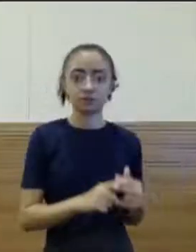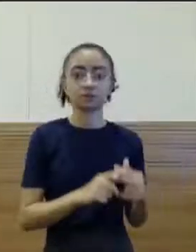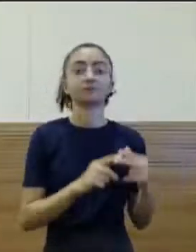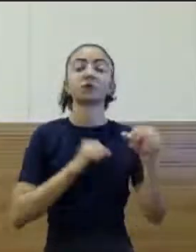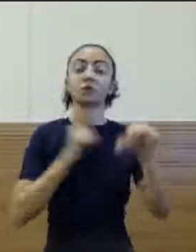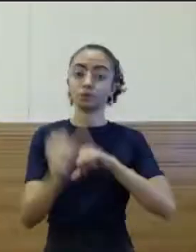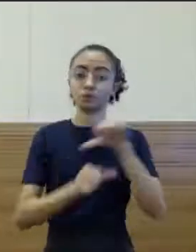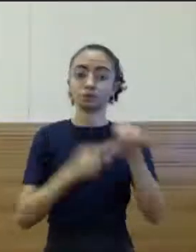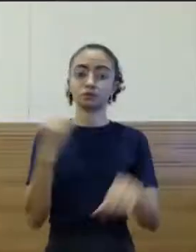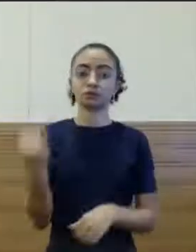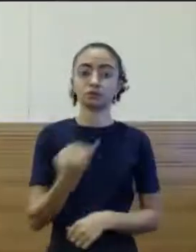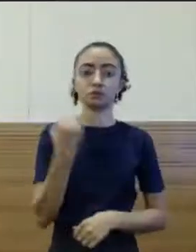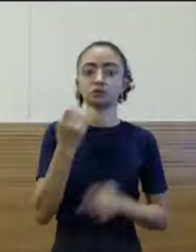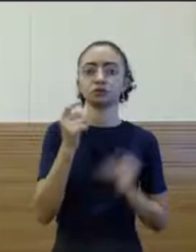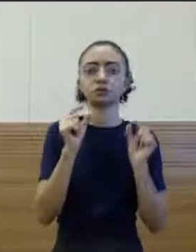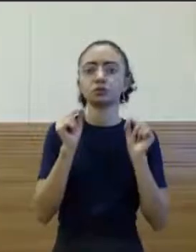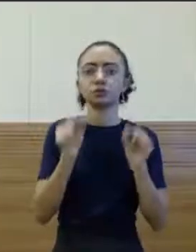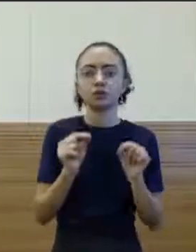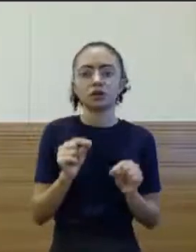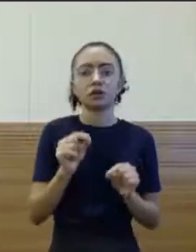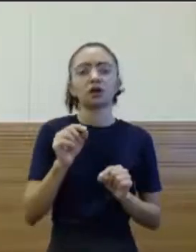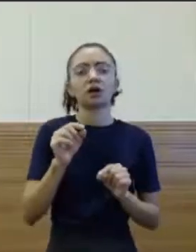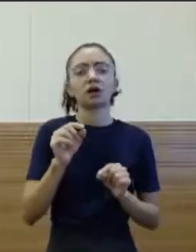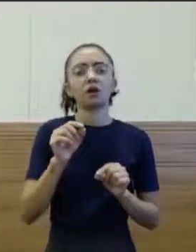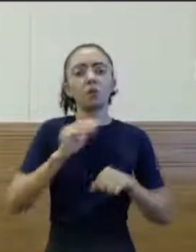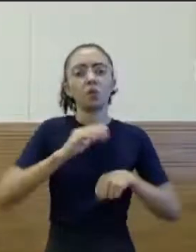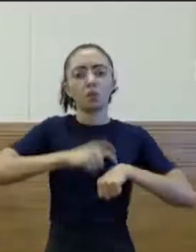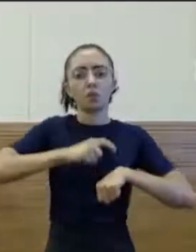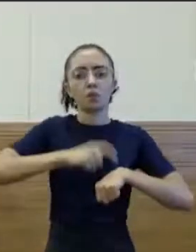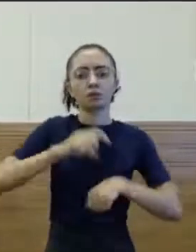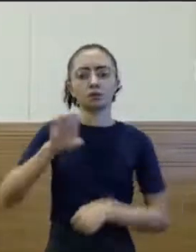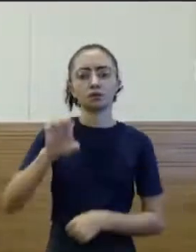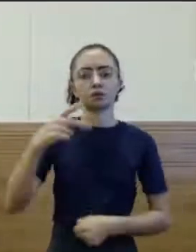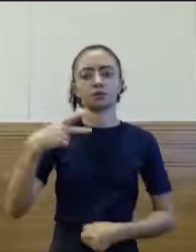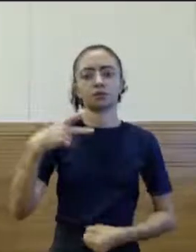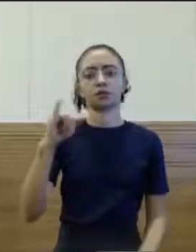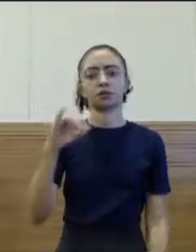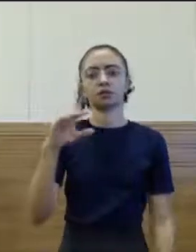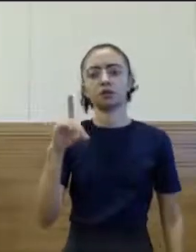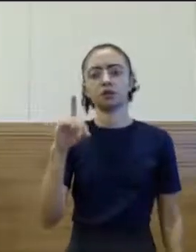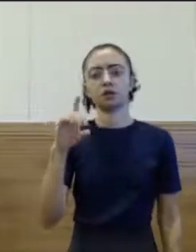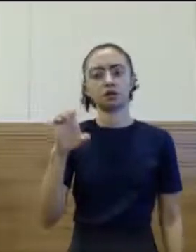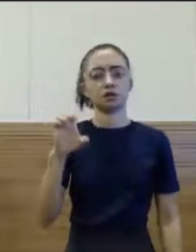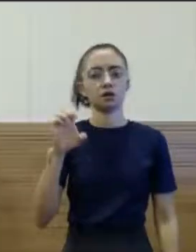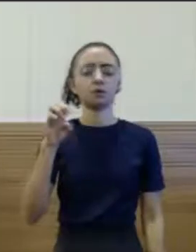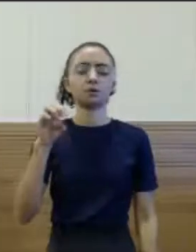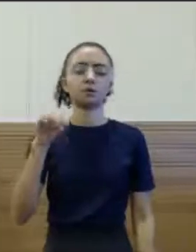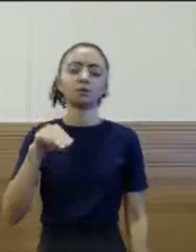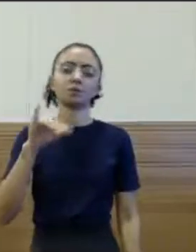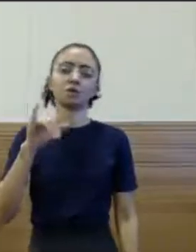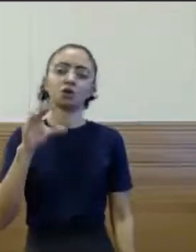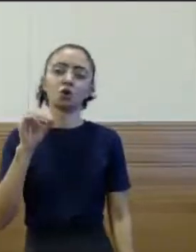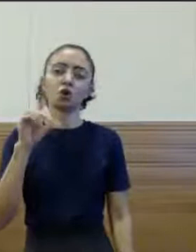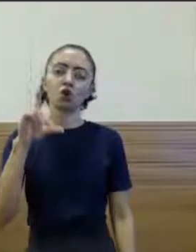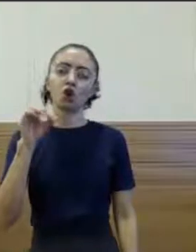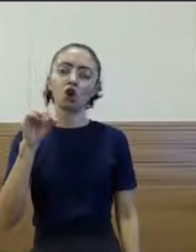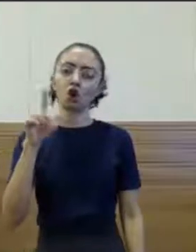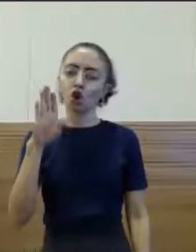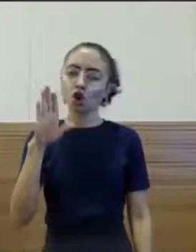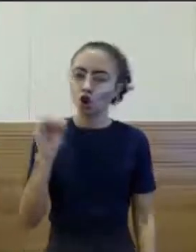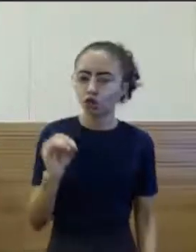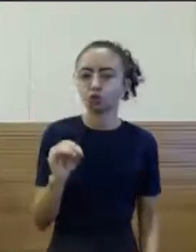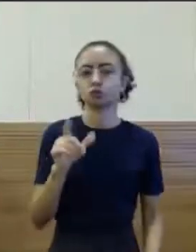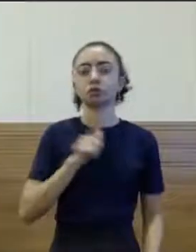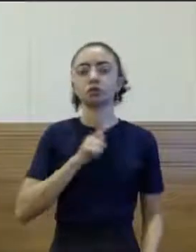and it was an important change in what would be the epidemiological situation. So in 2015 we